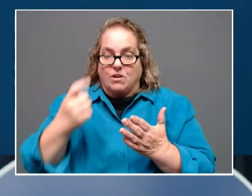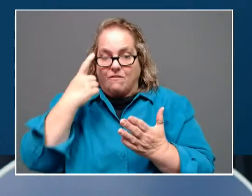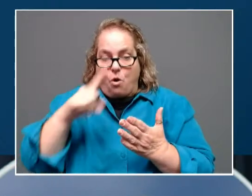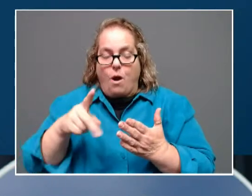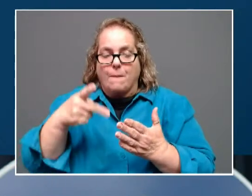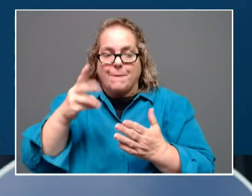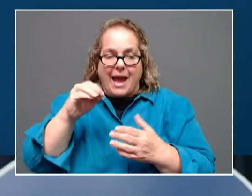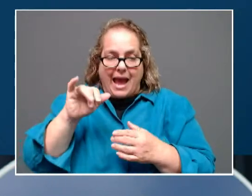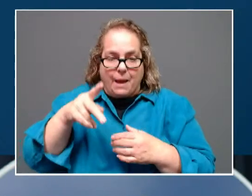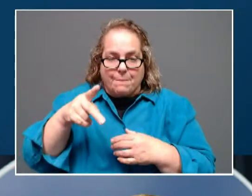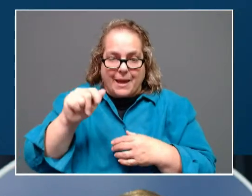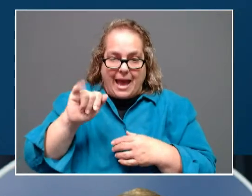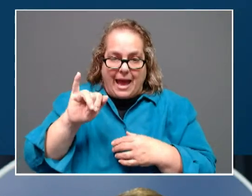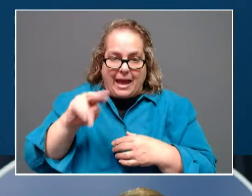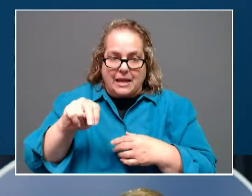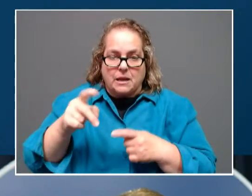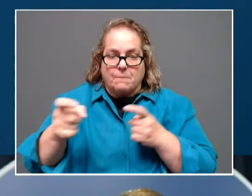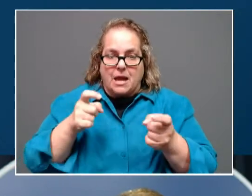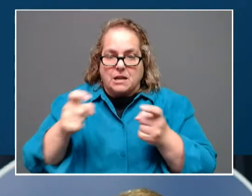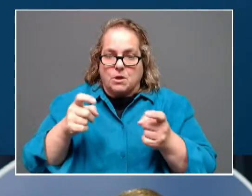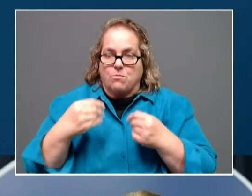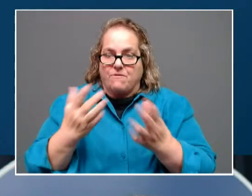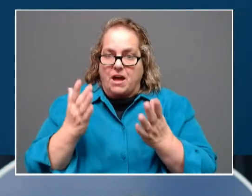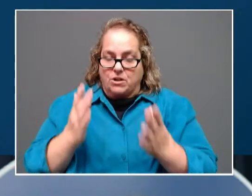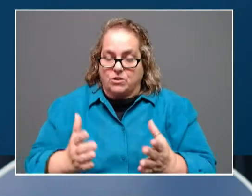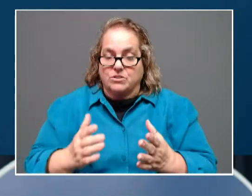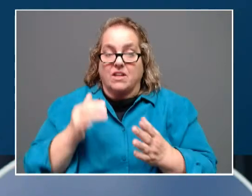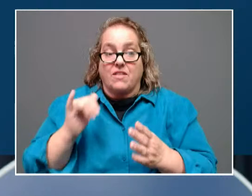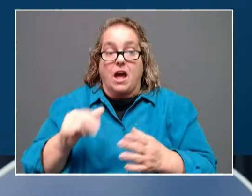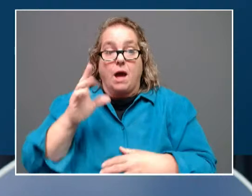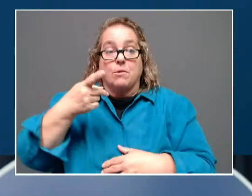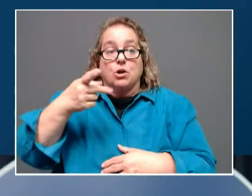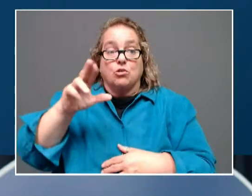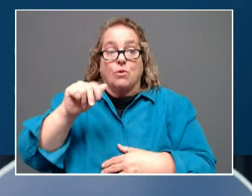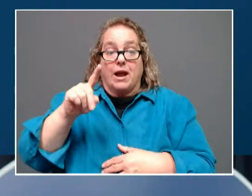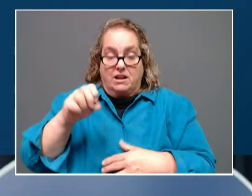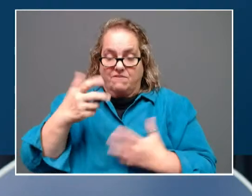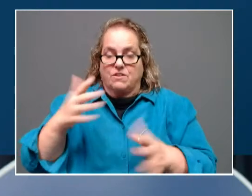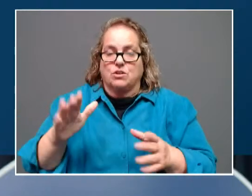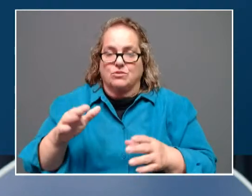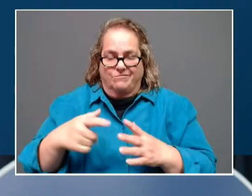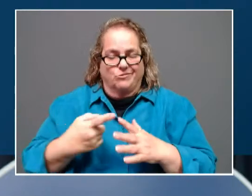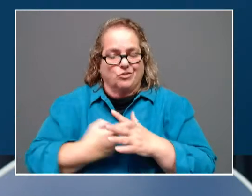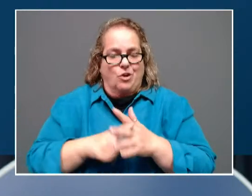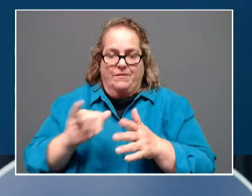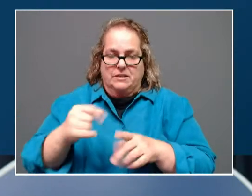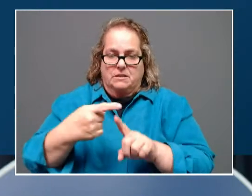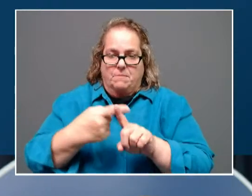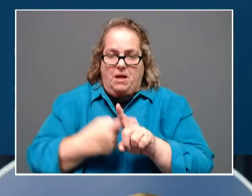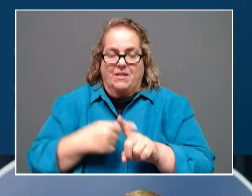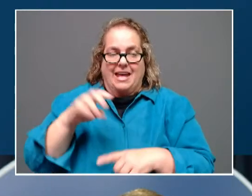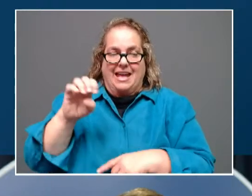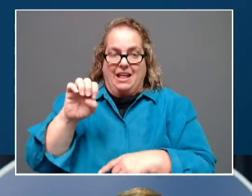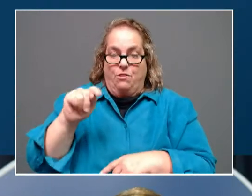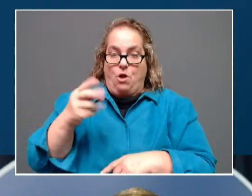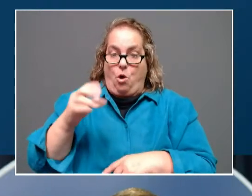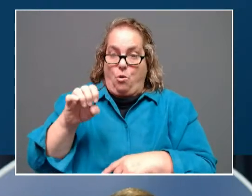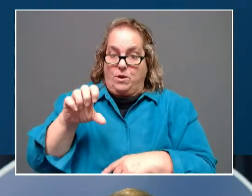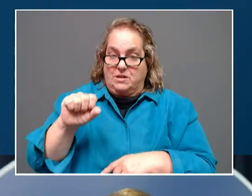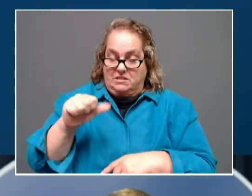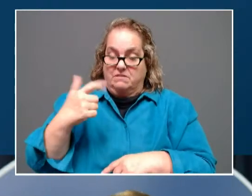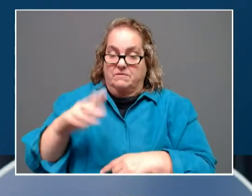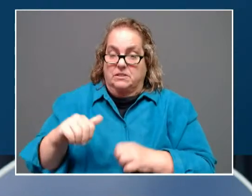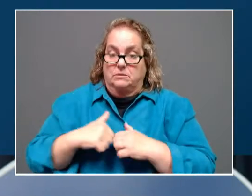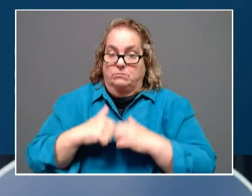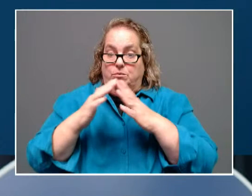providers. The upgrades are already being implemented this month. Ethos was founded in 2010 and has been based in Campbell